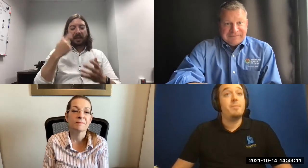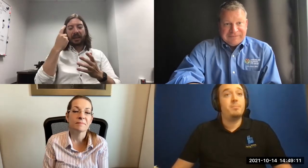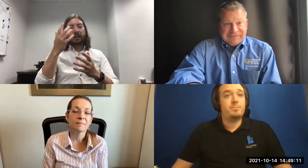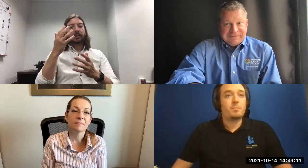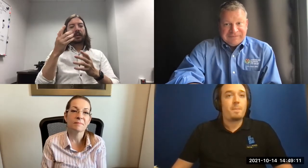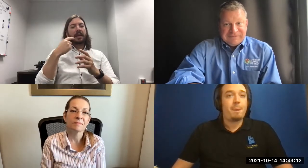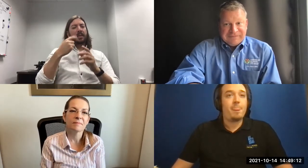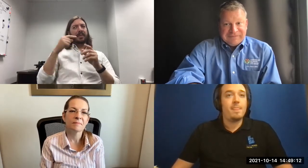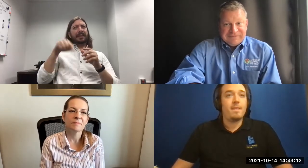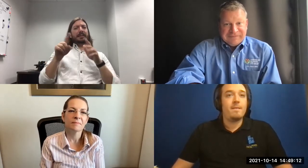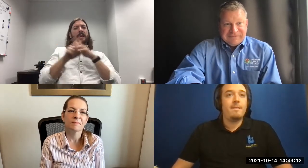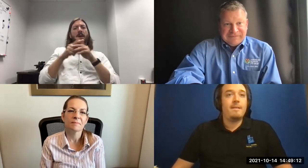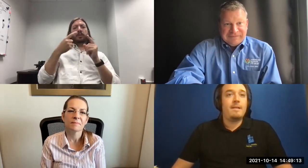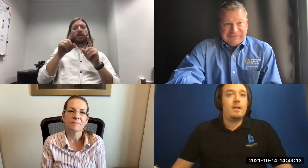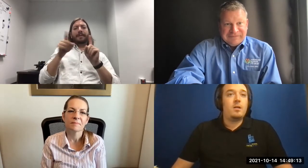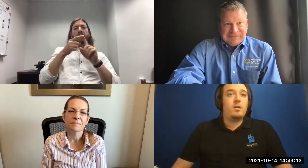Yes, Wyatt.